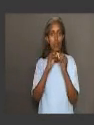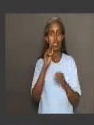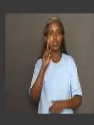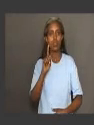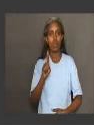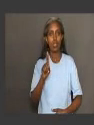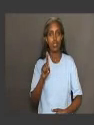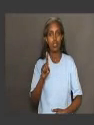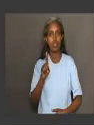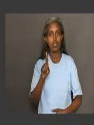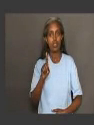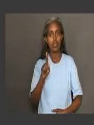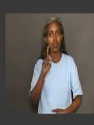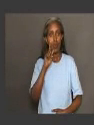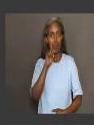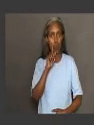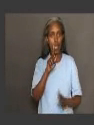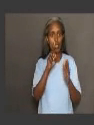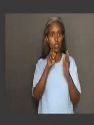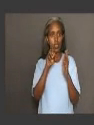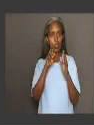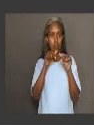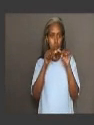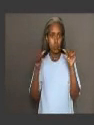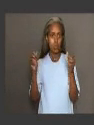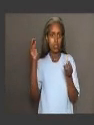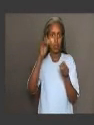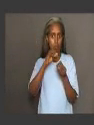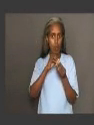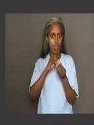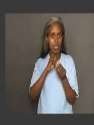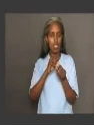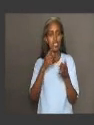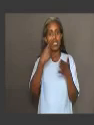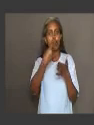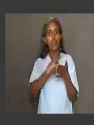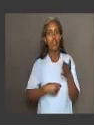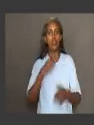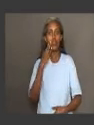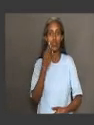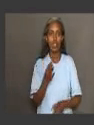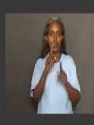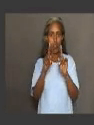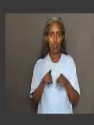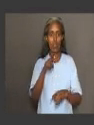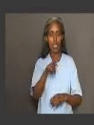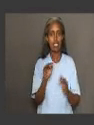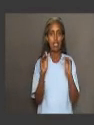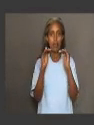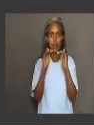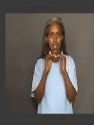1 are 1 unit more than the values of f of x